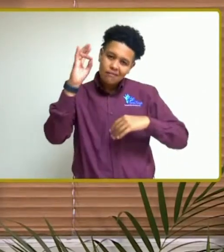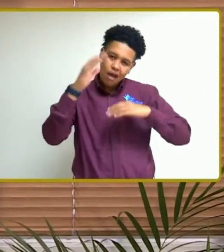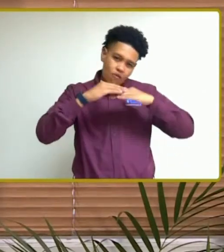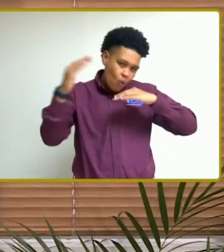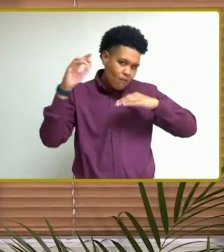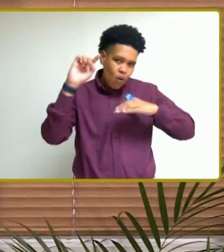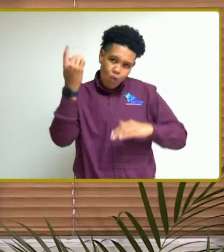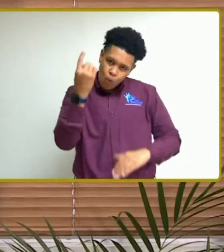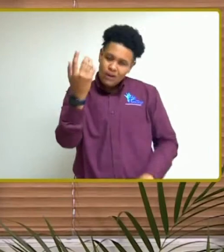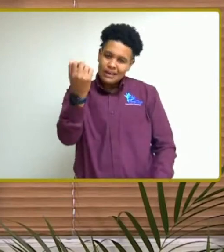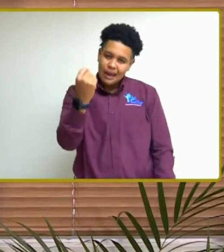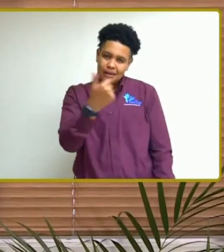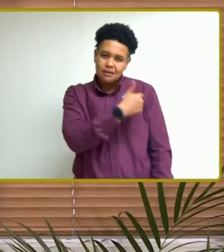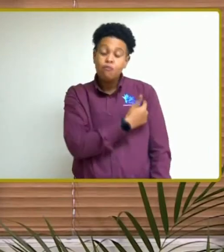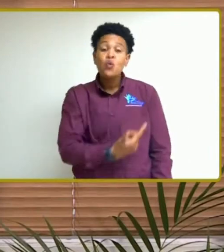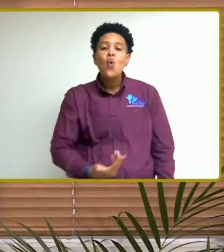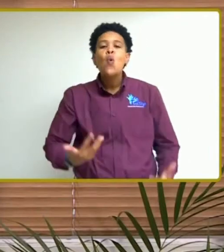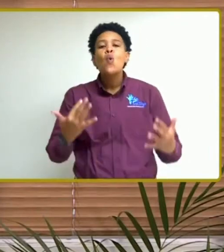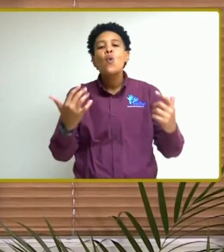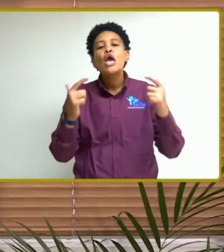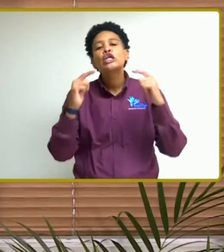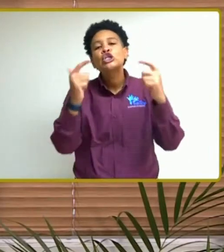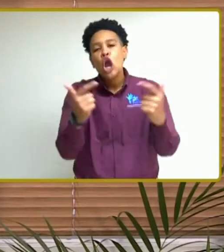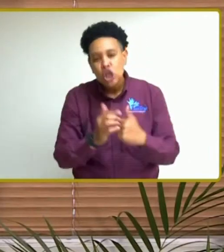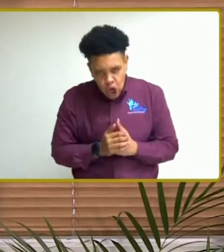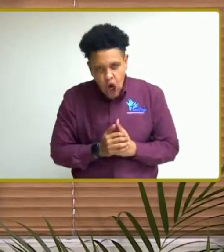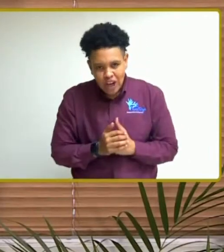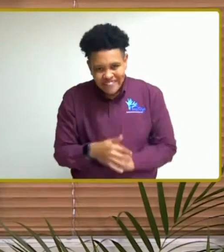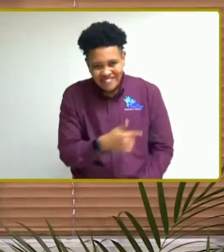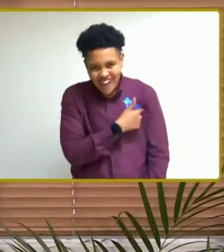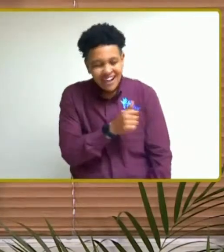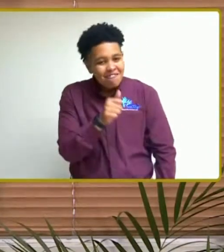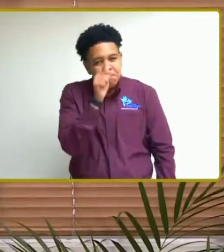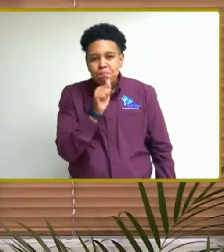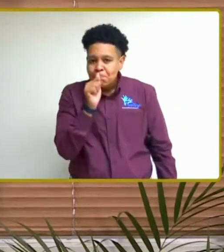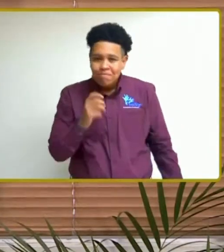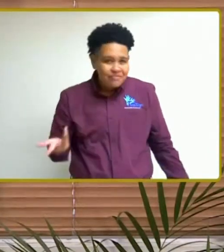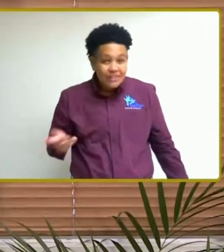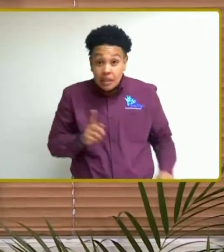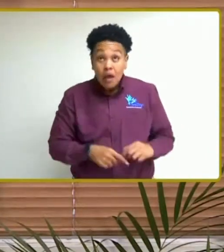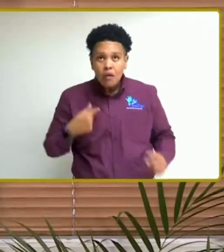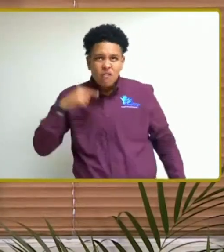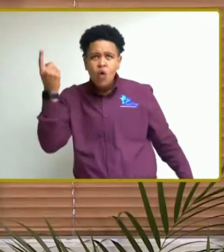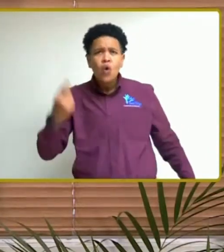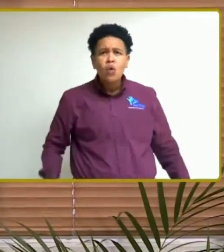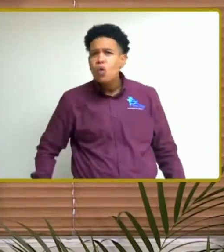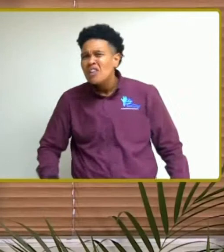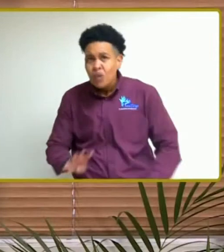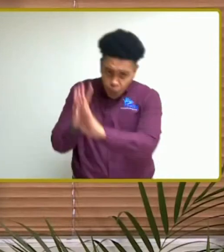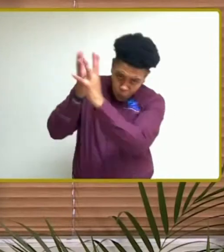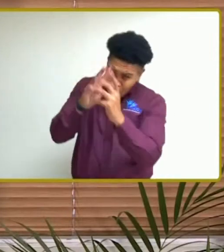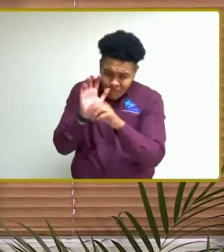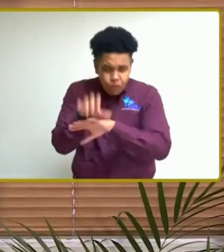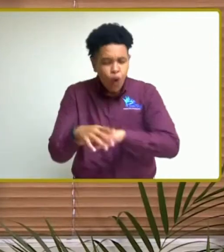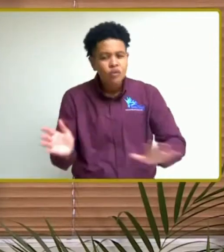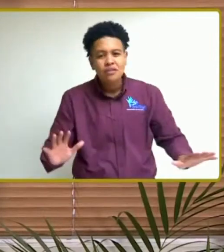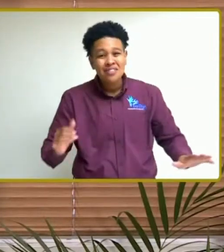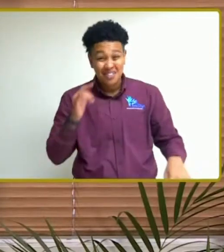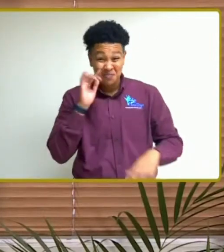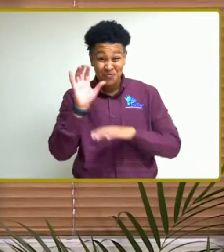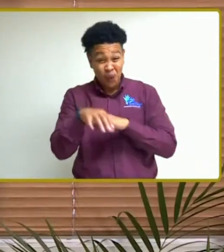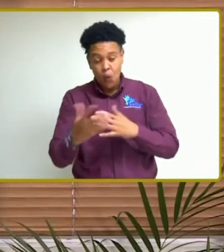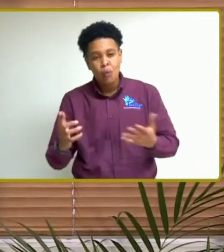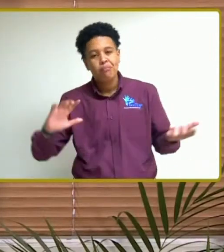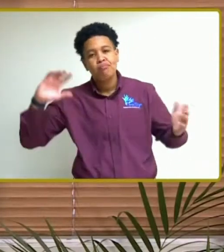or wait your turn to be vaccinated. We have to do it in an orderly way. Otherwise, chaos